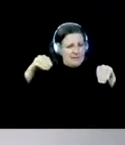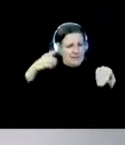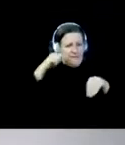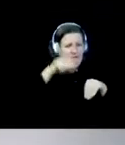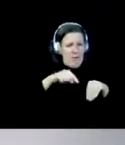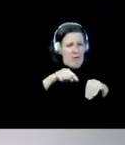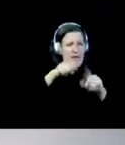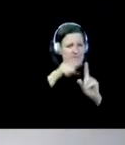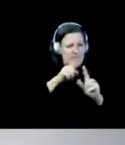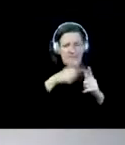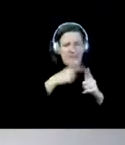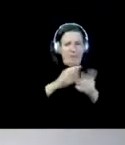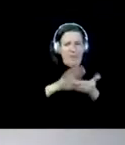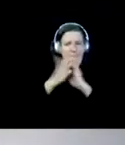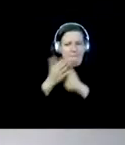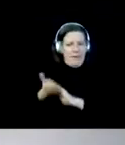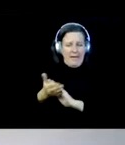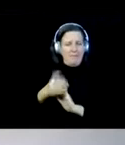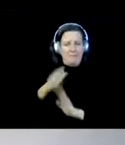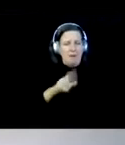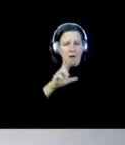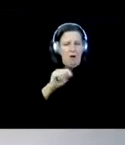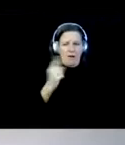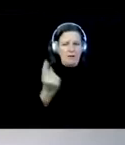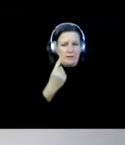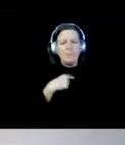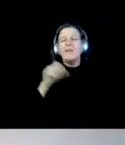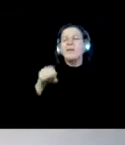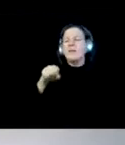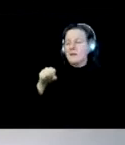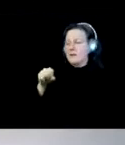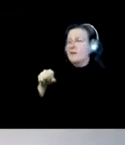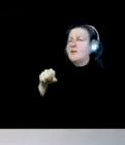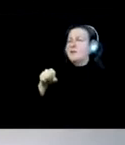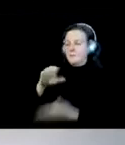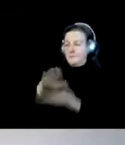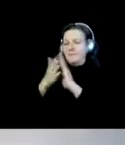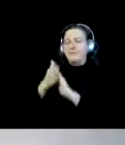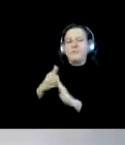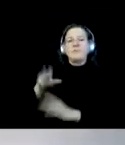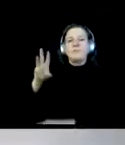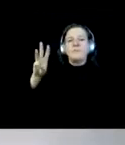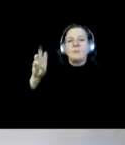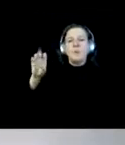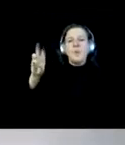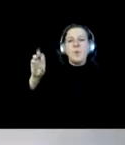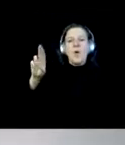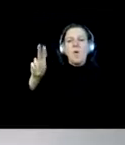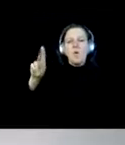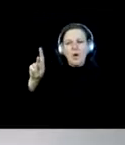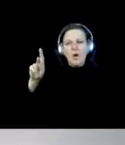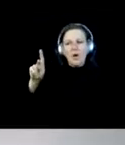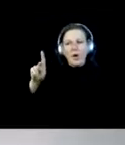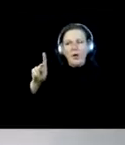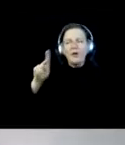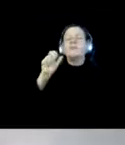art something, it became like a oh WeWork my for God. art. Yeah, it became this kind